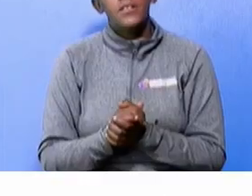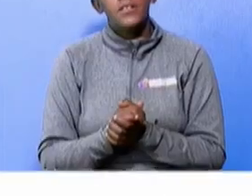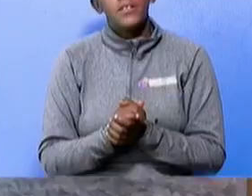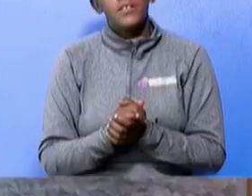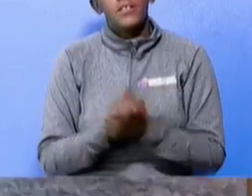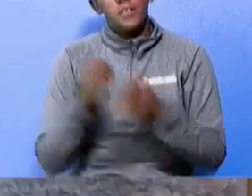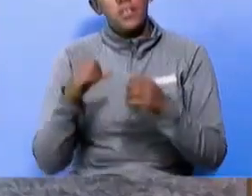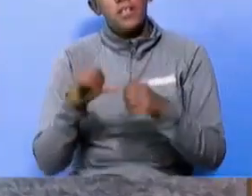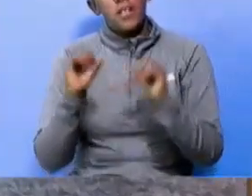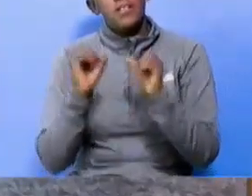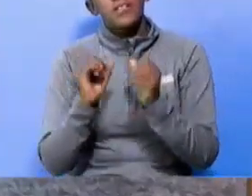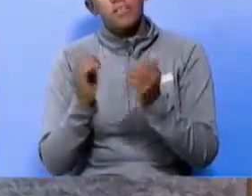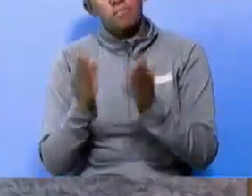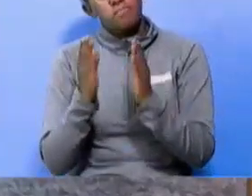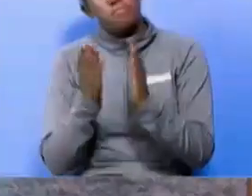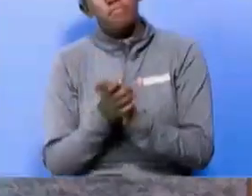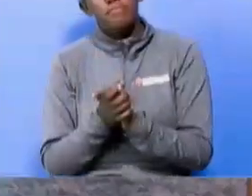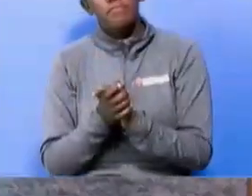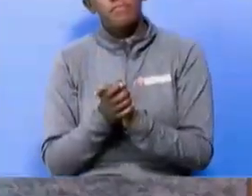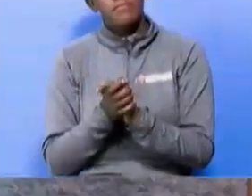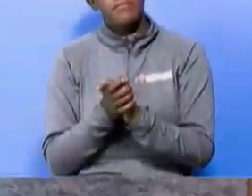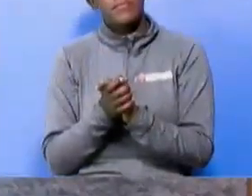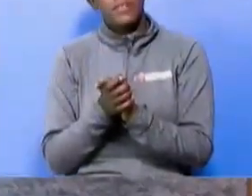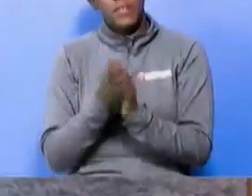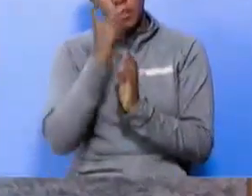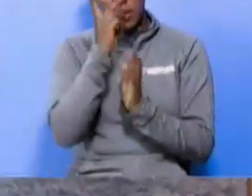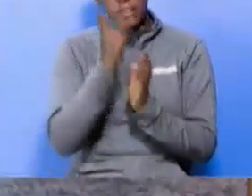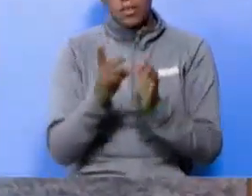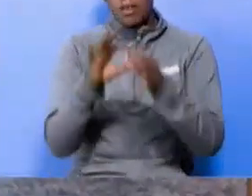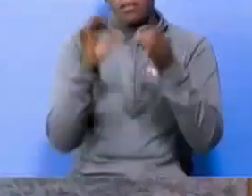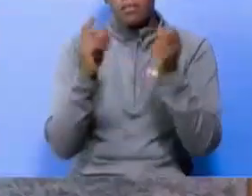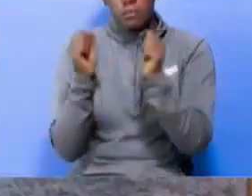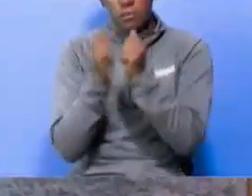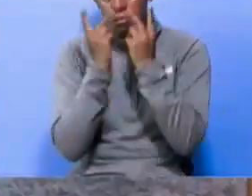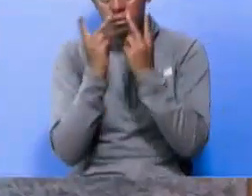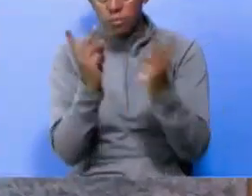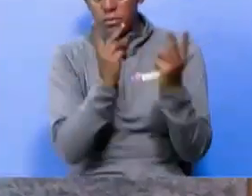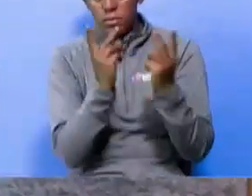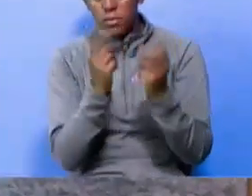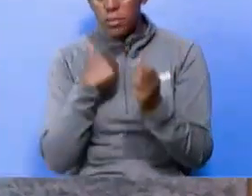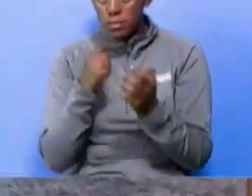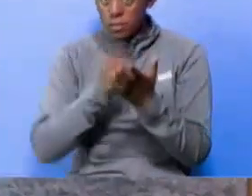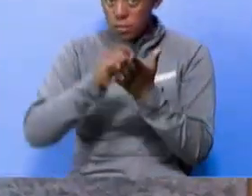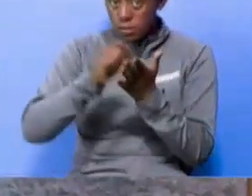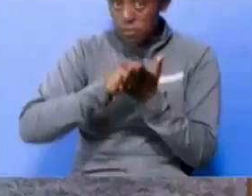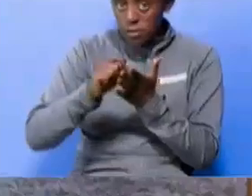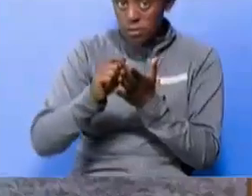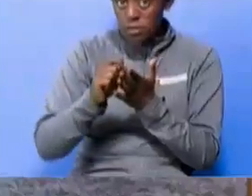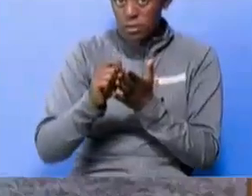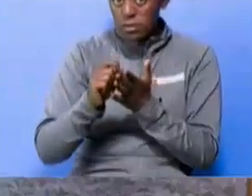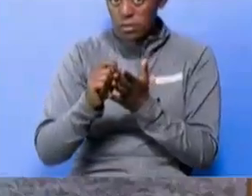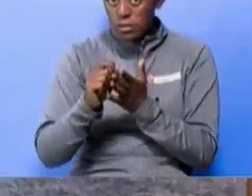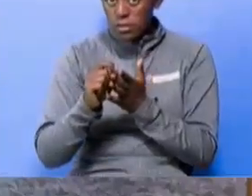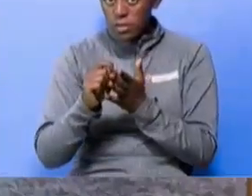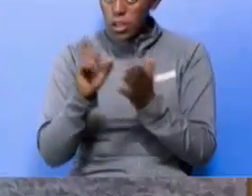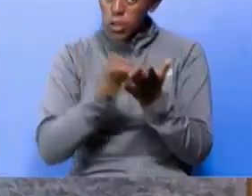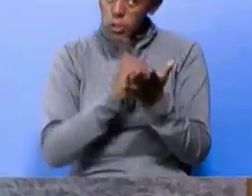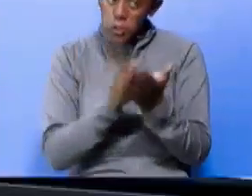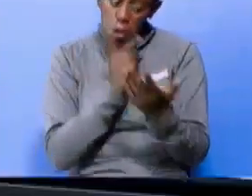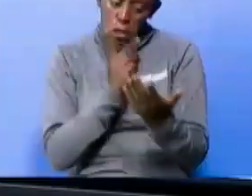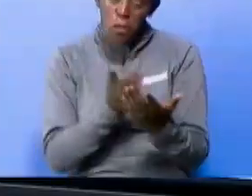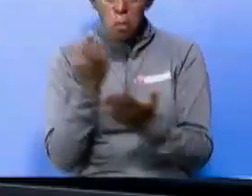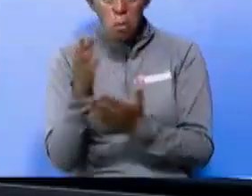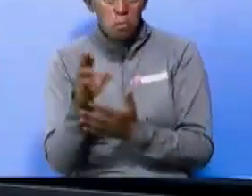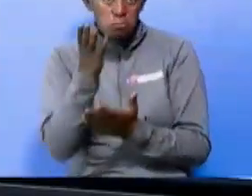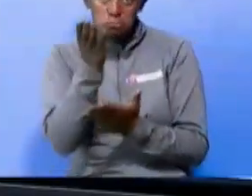go and see these sentences. When I'm writing, try to look up your dictionary or any